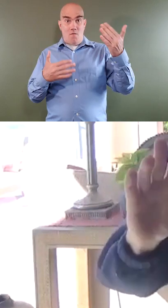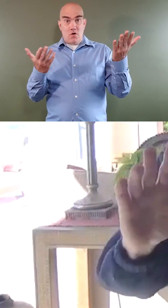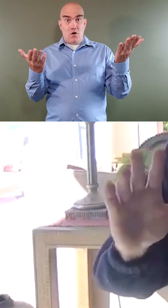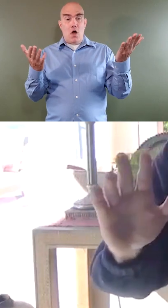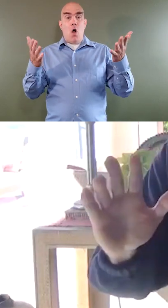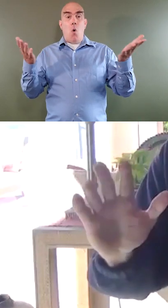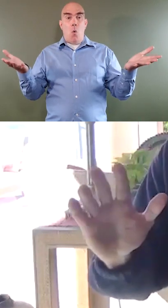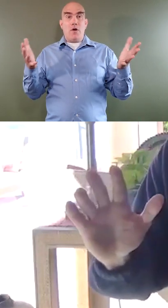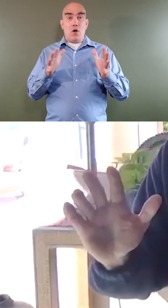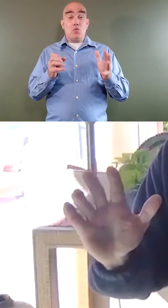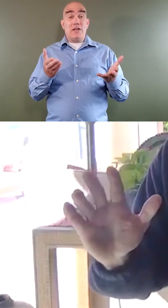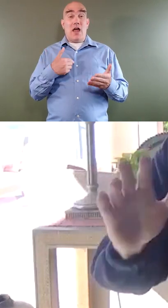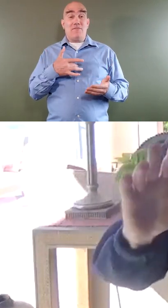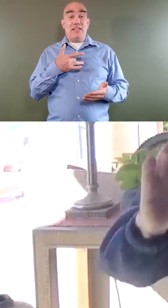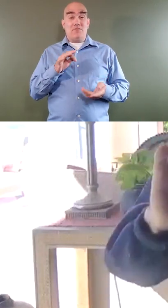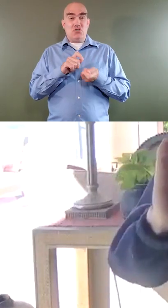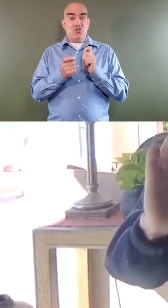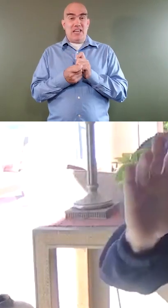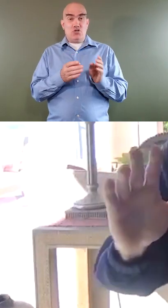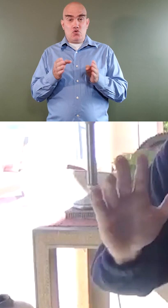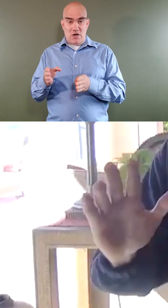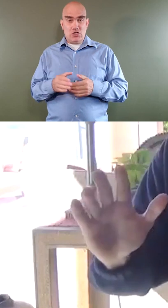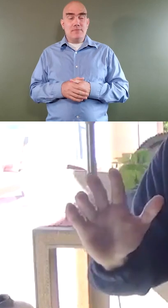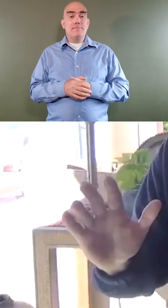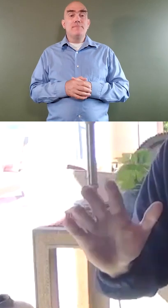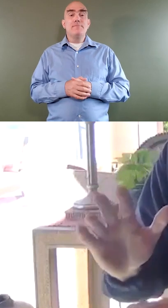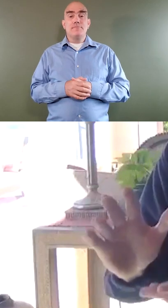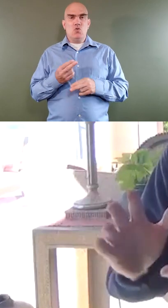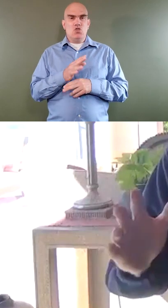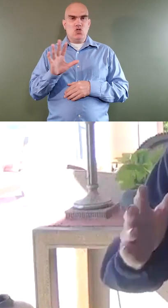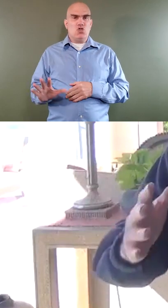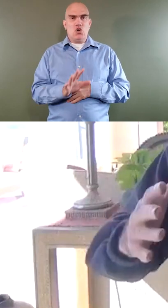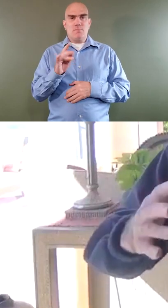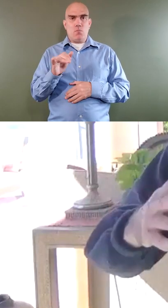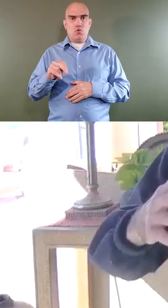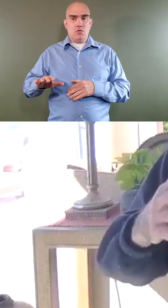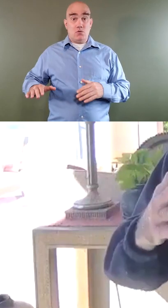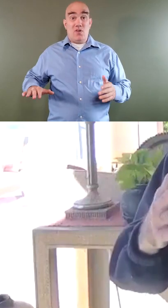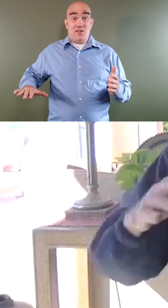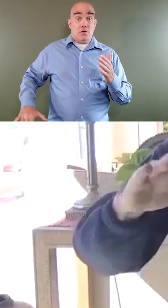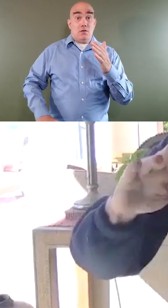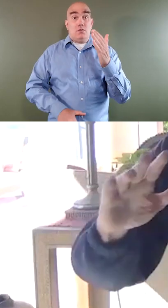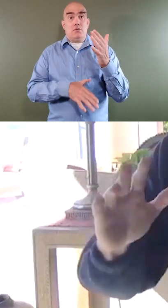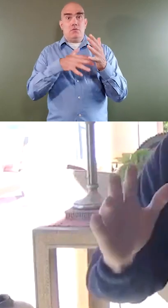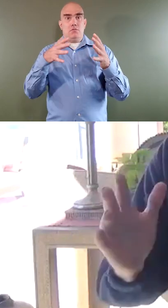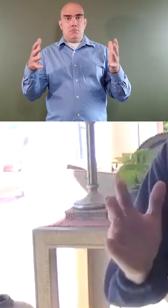So here I have this feeling of changing directions using a circular motion and coming